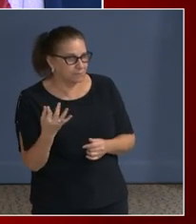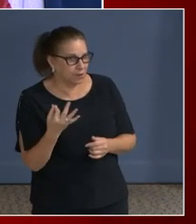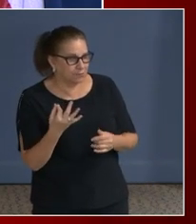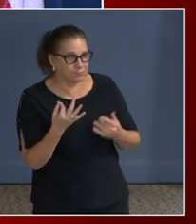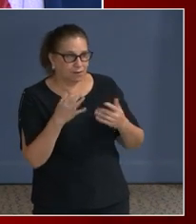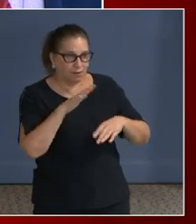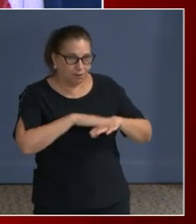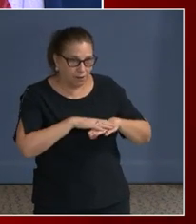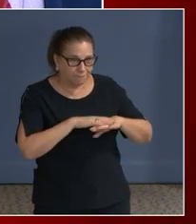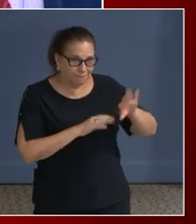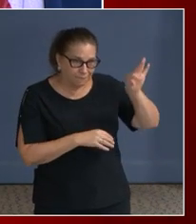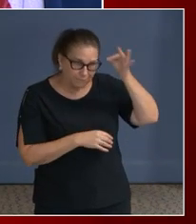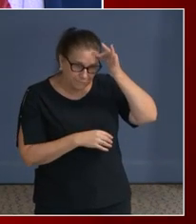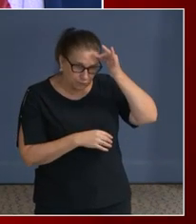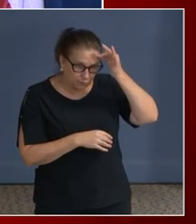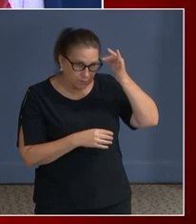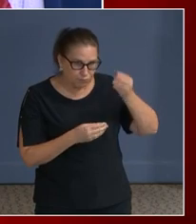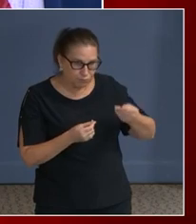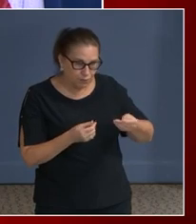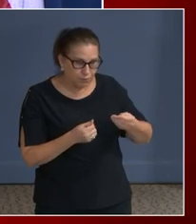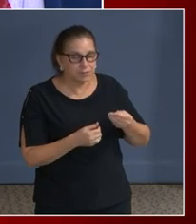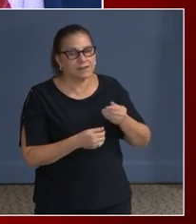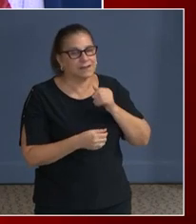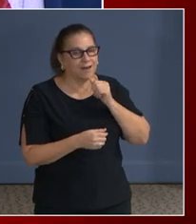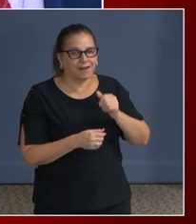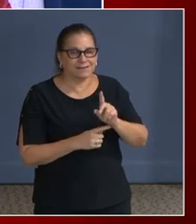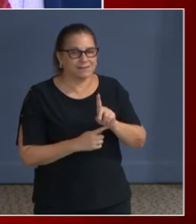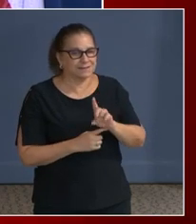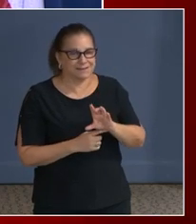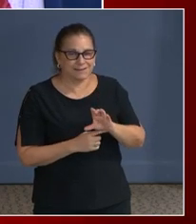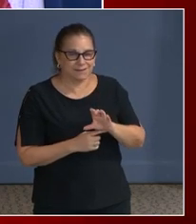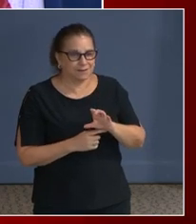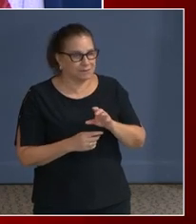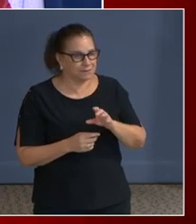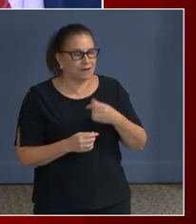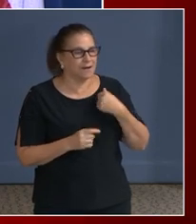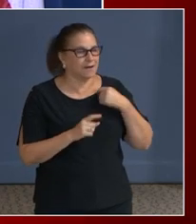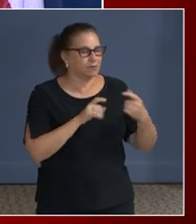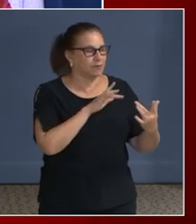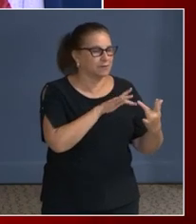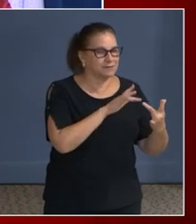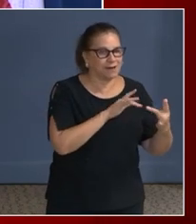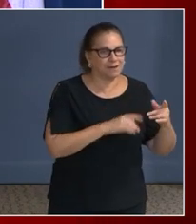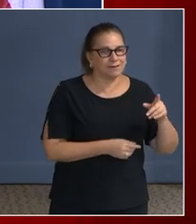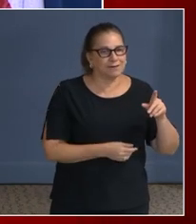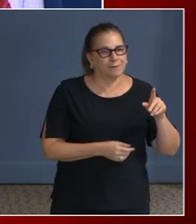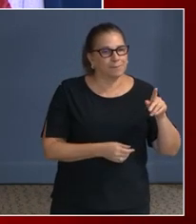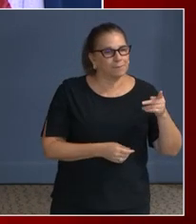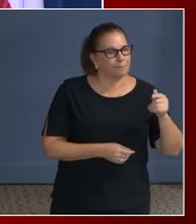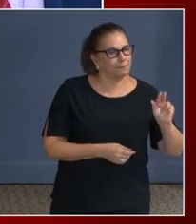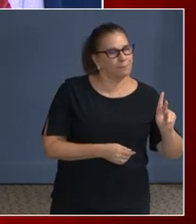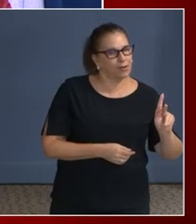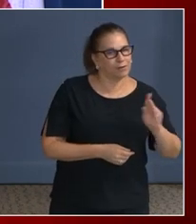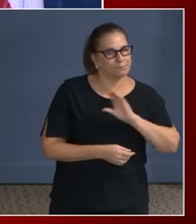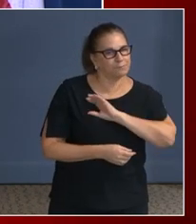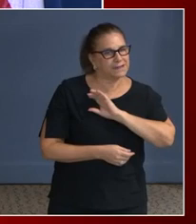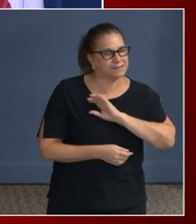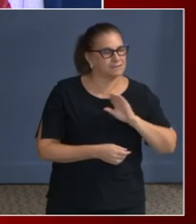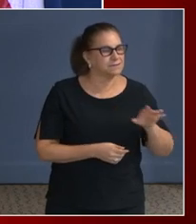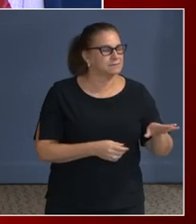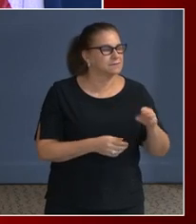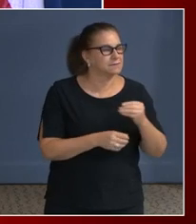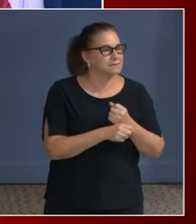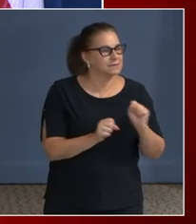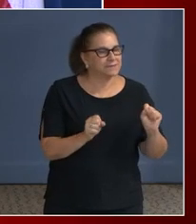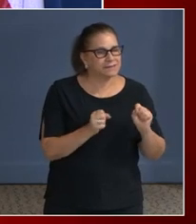So we've been in close contact with the Park Police as well. But our traditional public safety services will